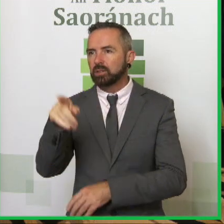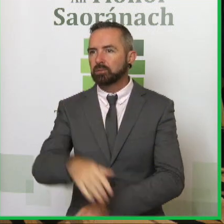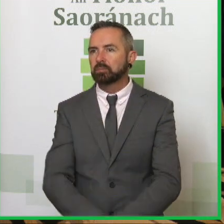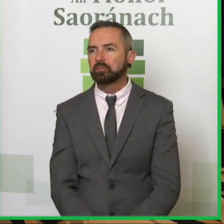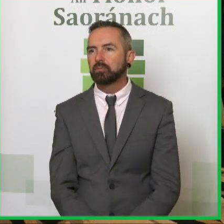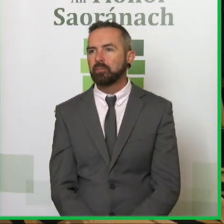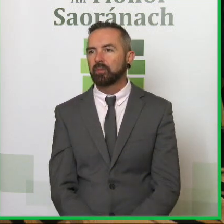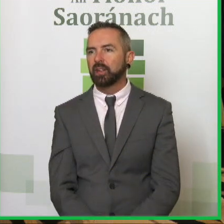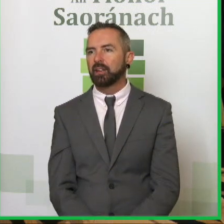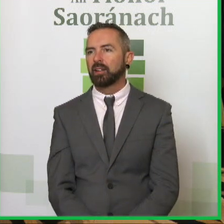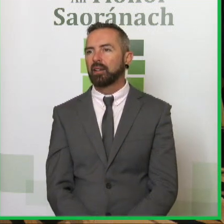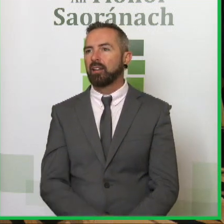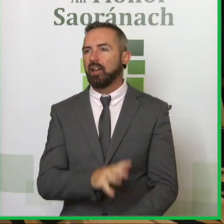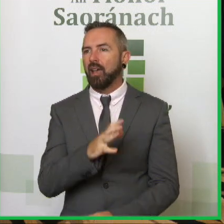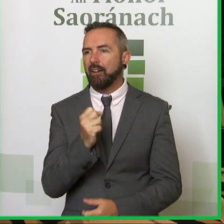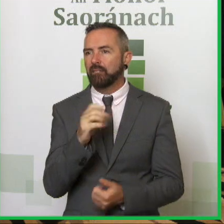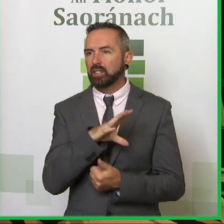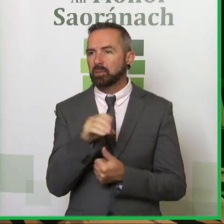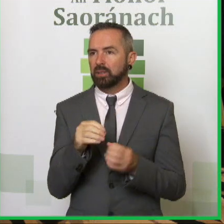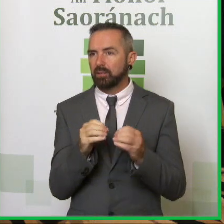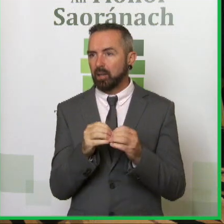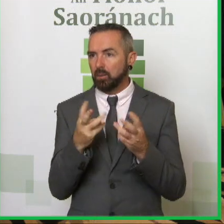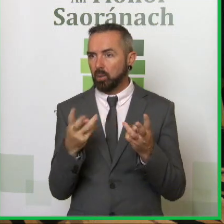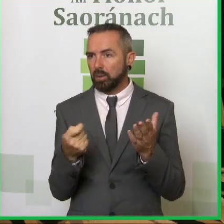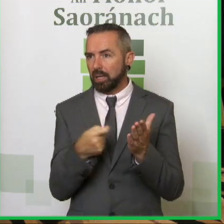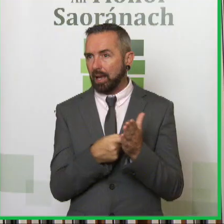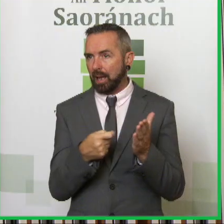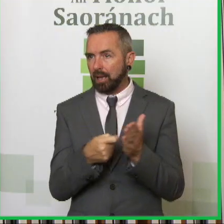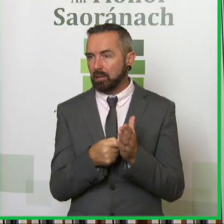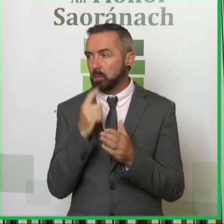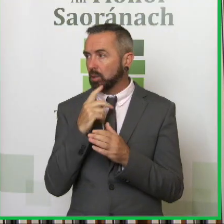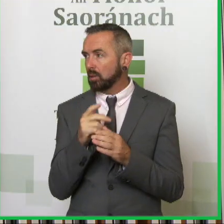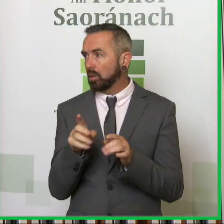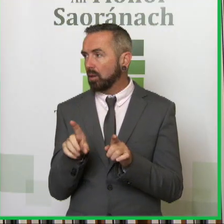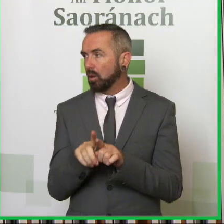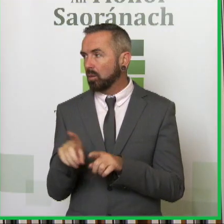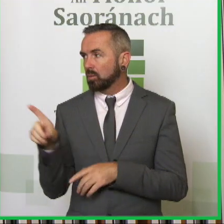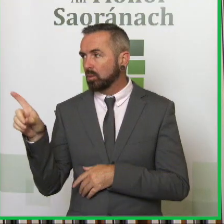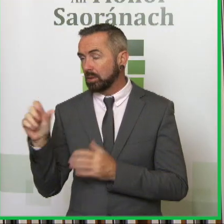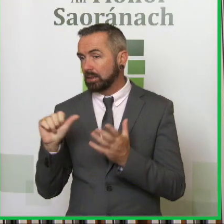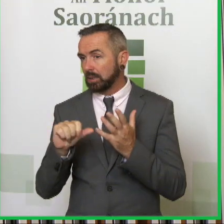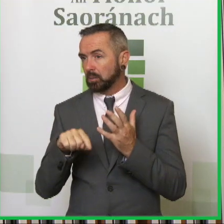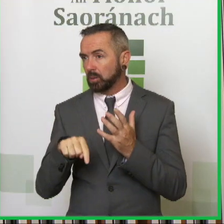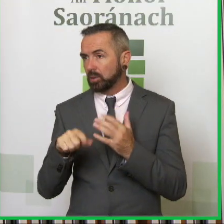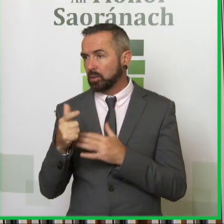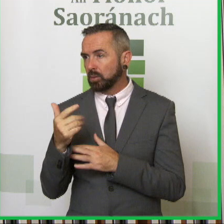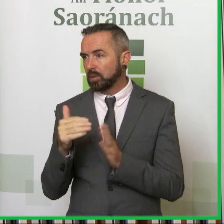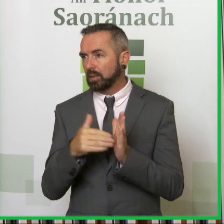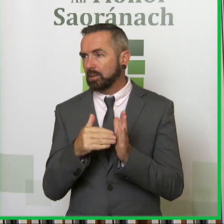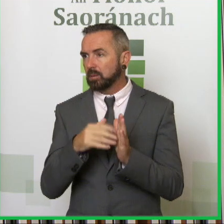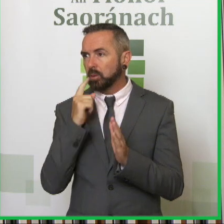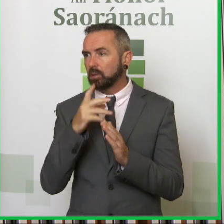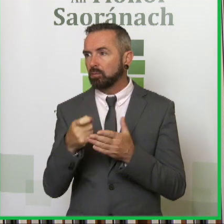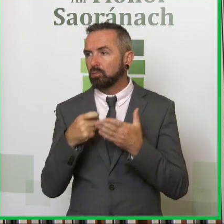I have a specific comment that I want to add, but just to... On 6.2, is it? Yeah, on 6.2, okay, yeah. But just